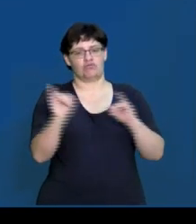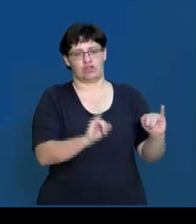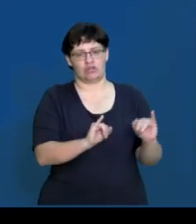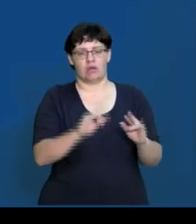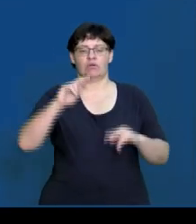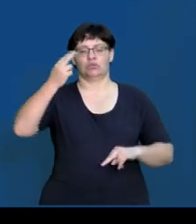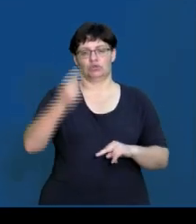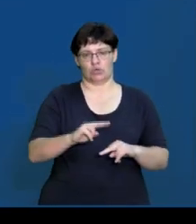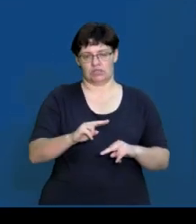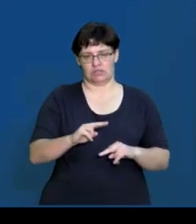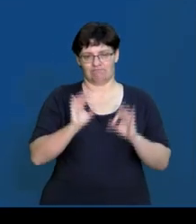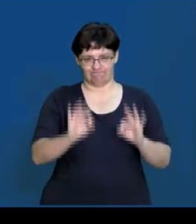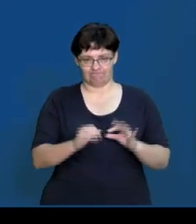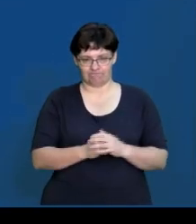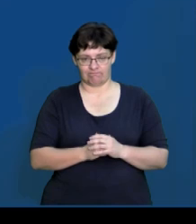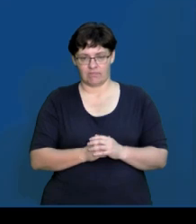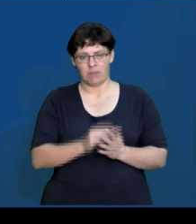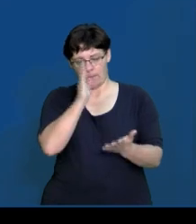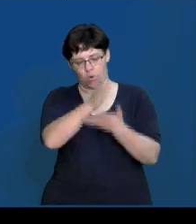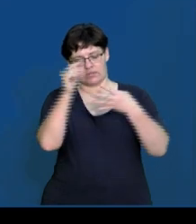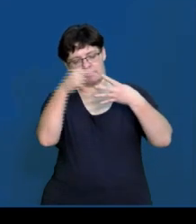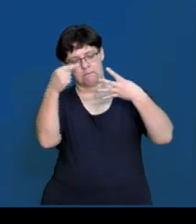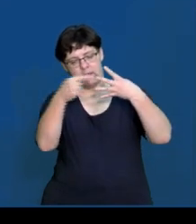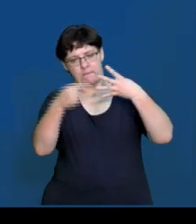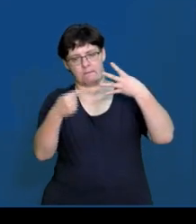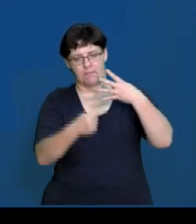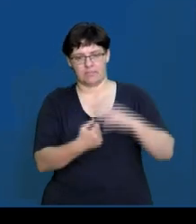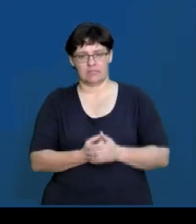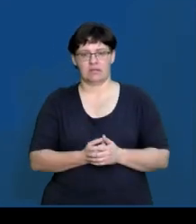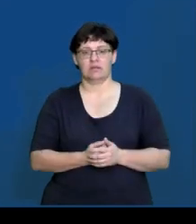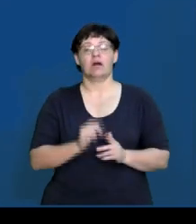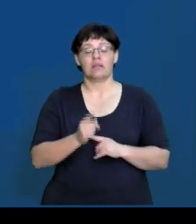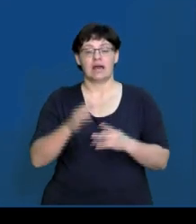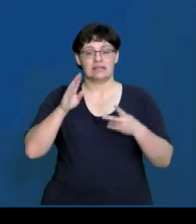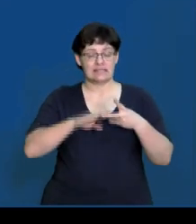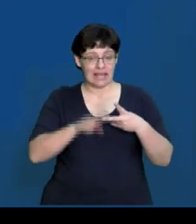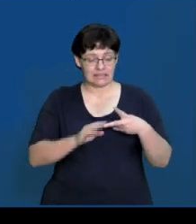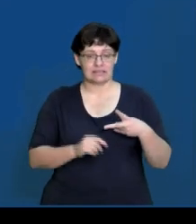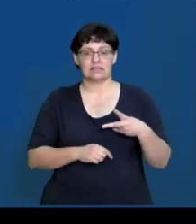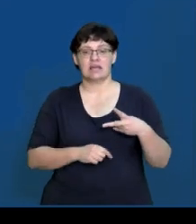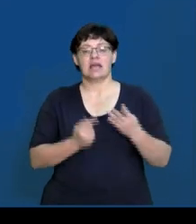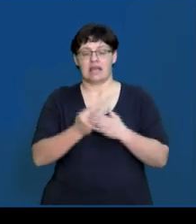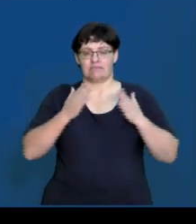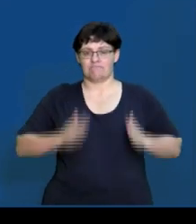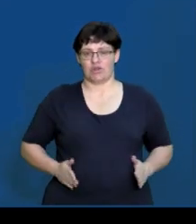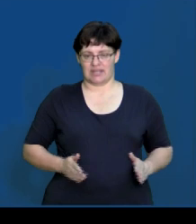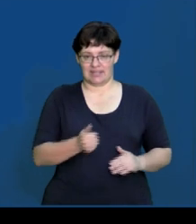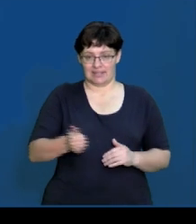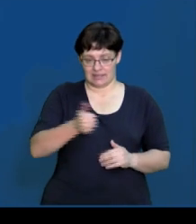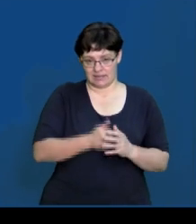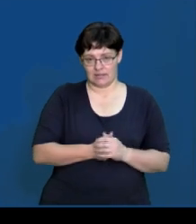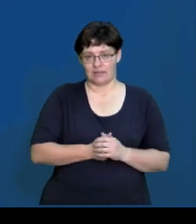your introduction short and sweet there and straight to the point. Right? The second part of our essay is the main